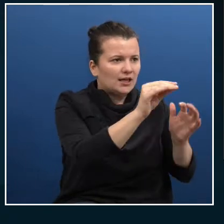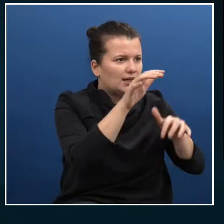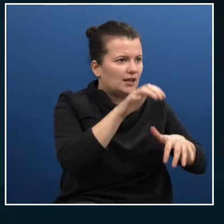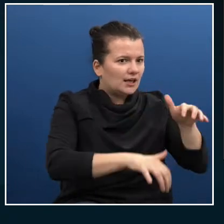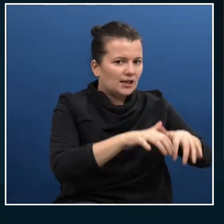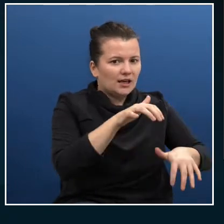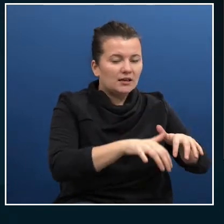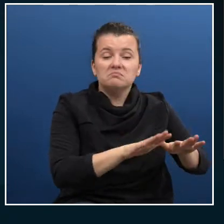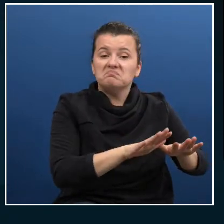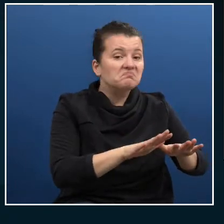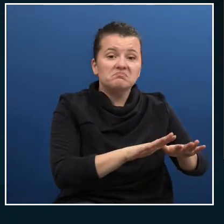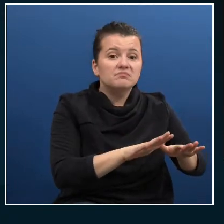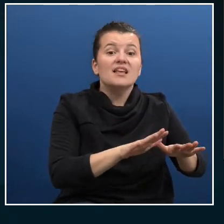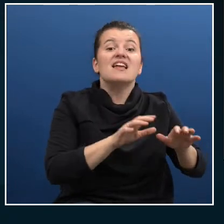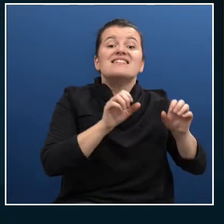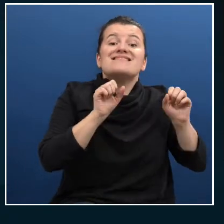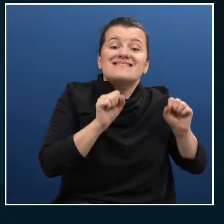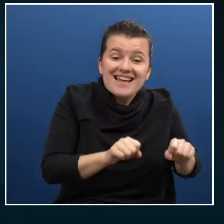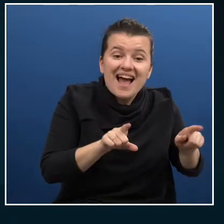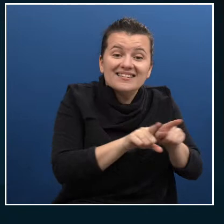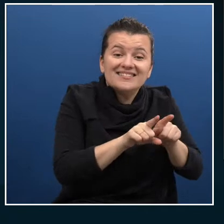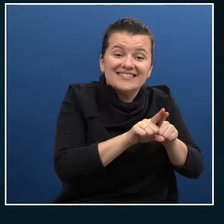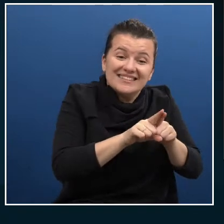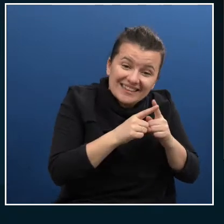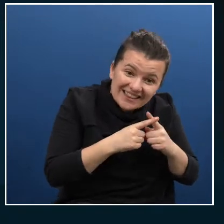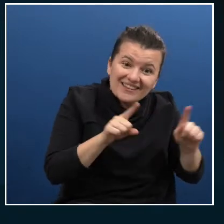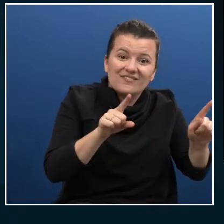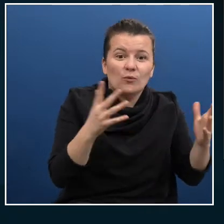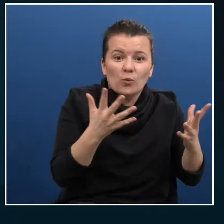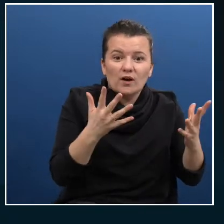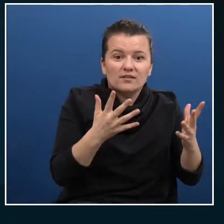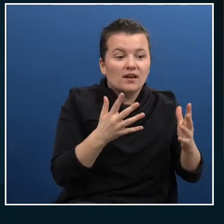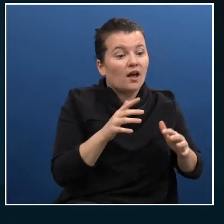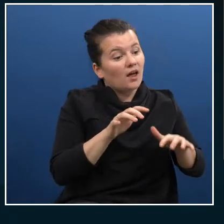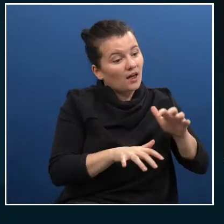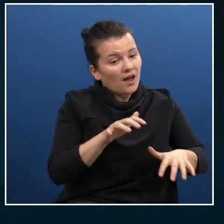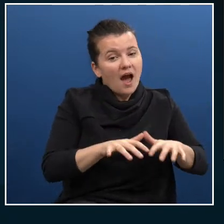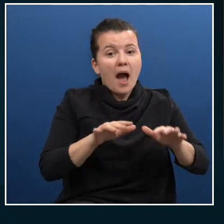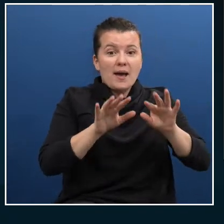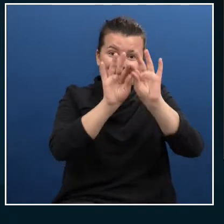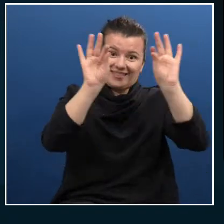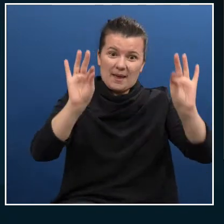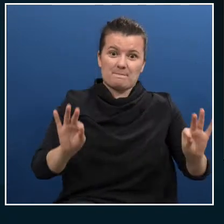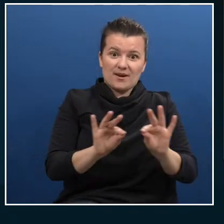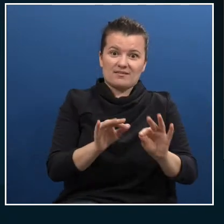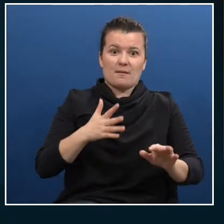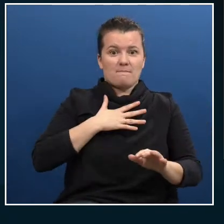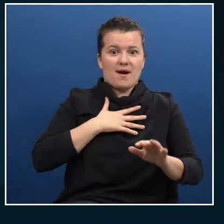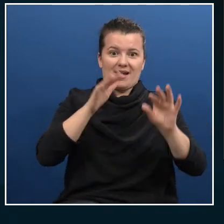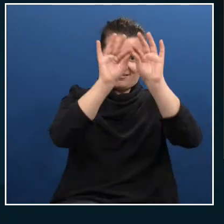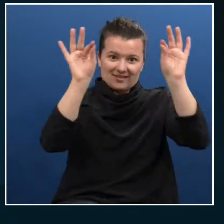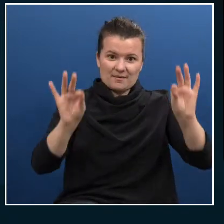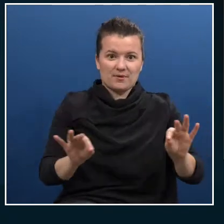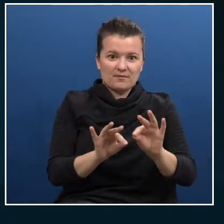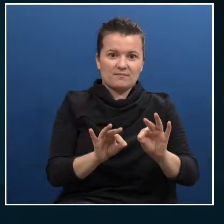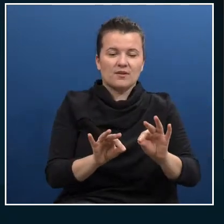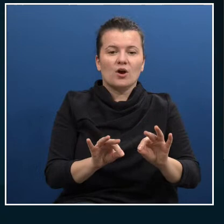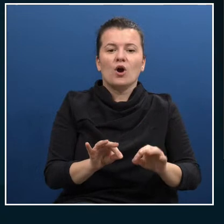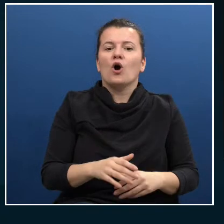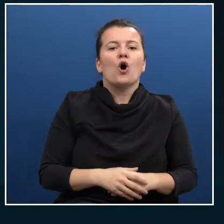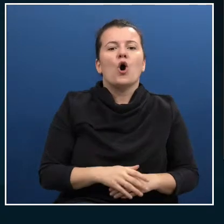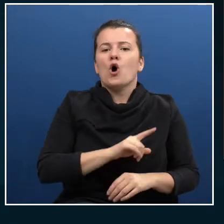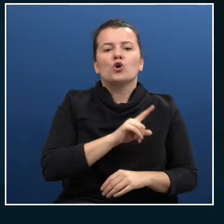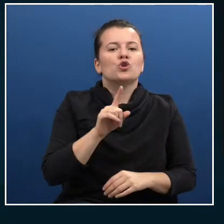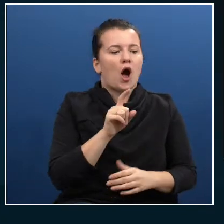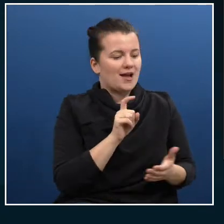you can also use this to create your own custom template by not hitting create, the create